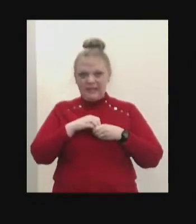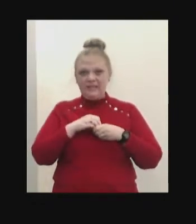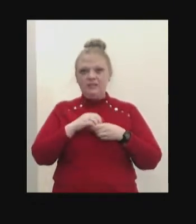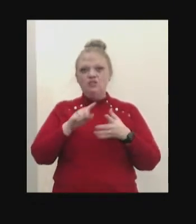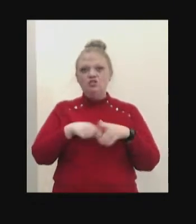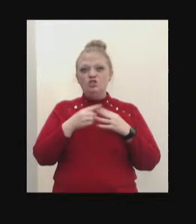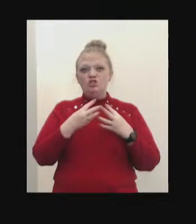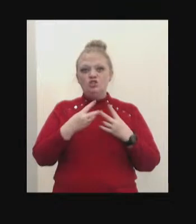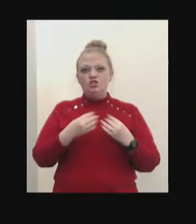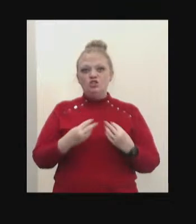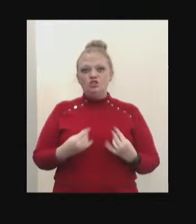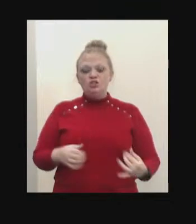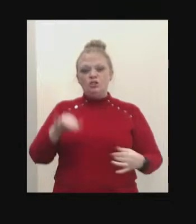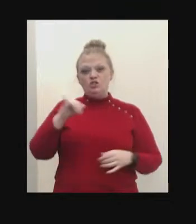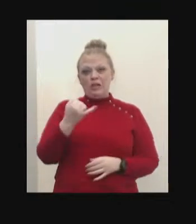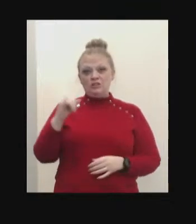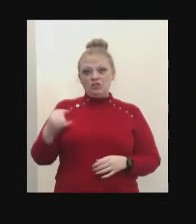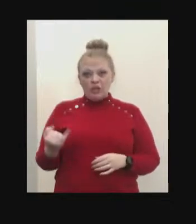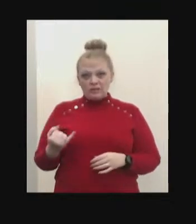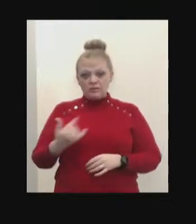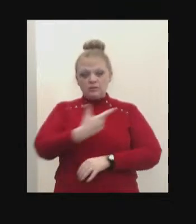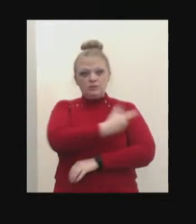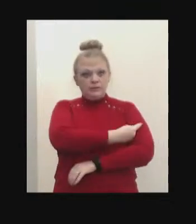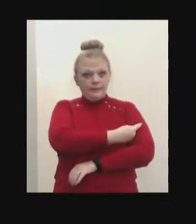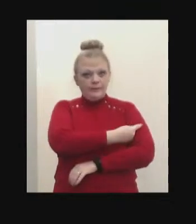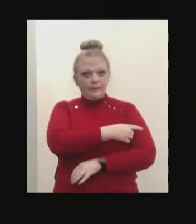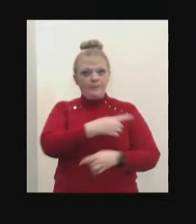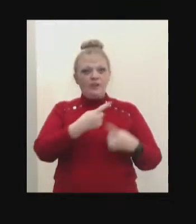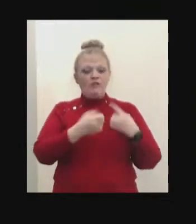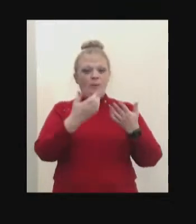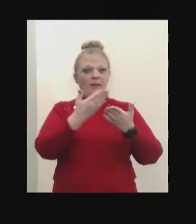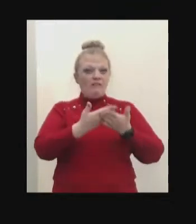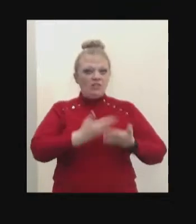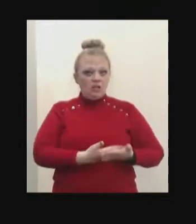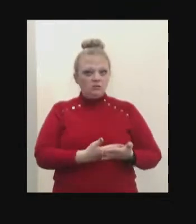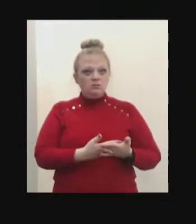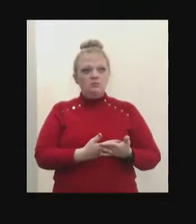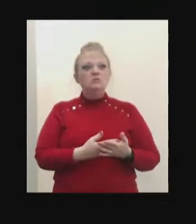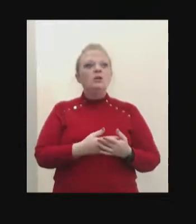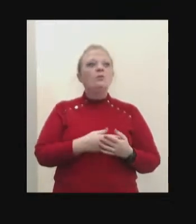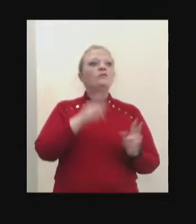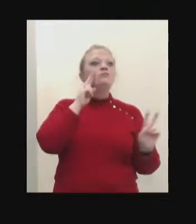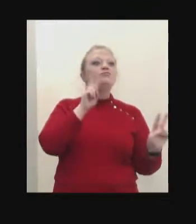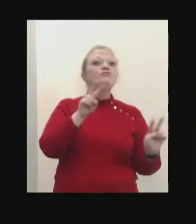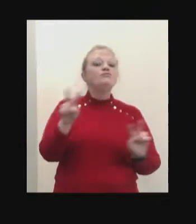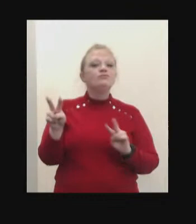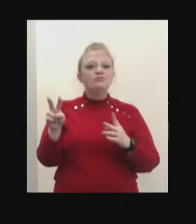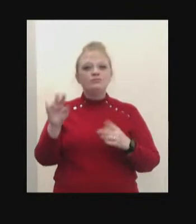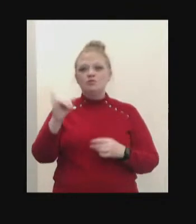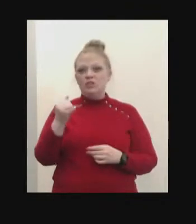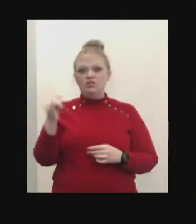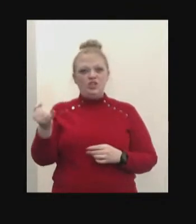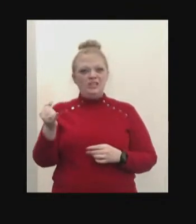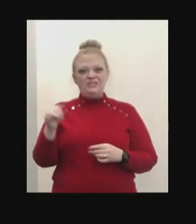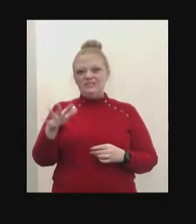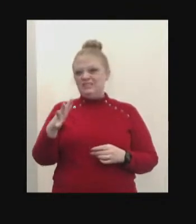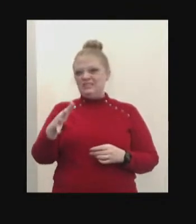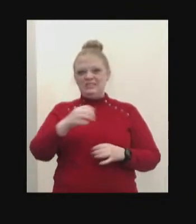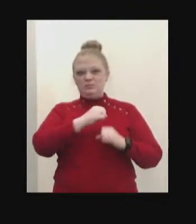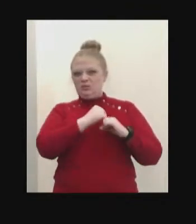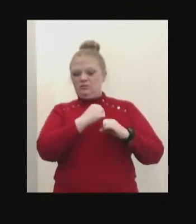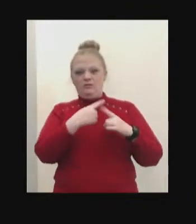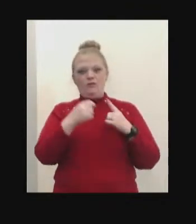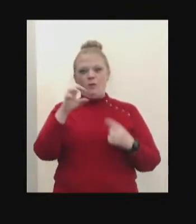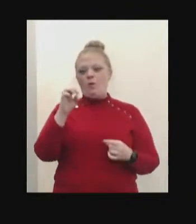Johnson shot, based on evidence that is being seen elsewhere, the Johnson & Johnson is not so good at protecting you from the